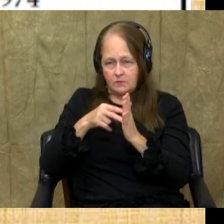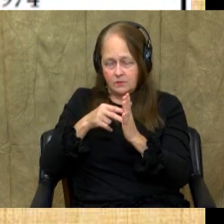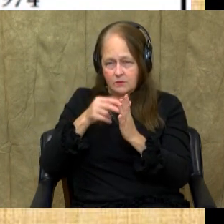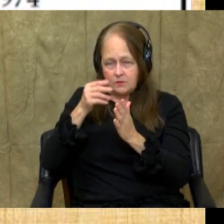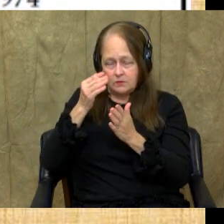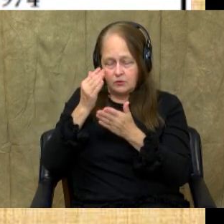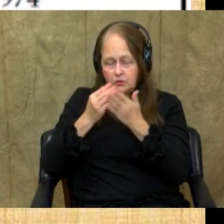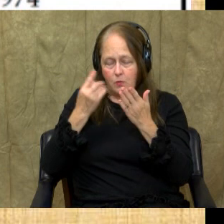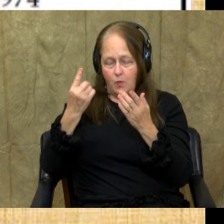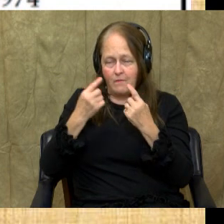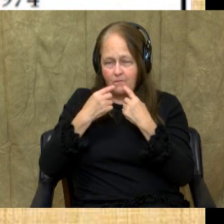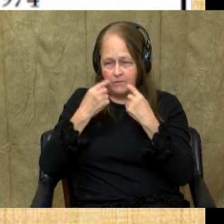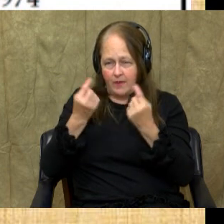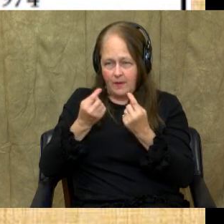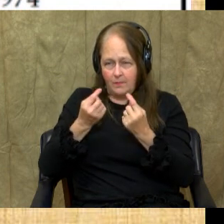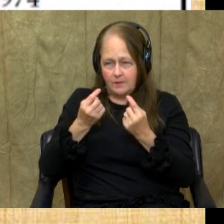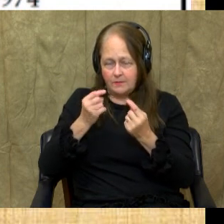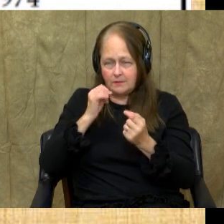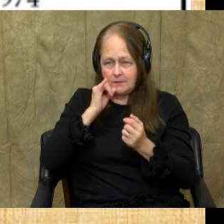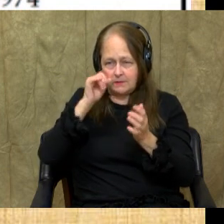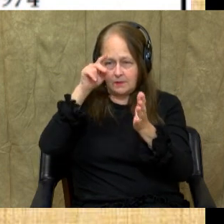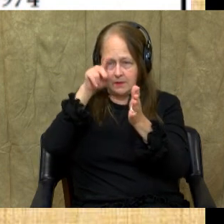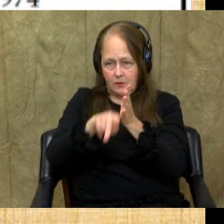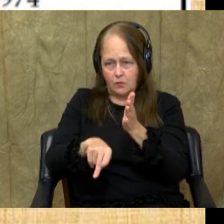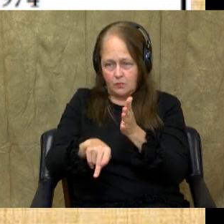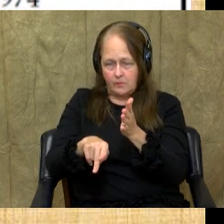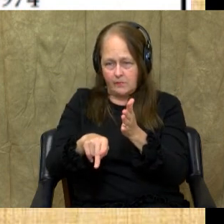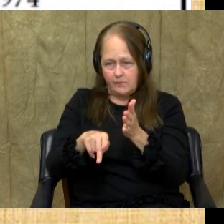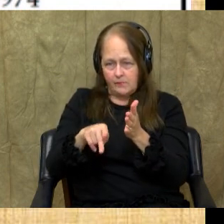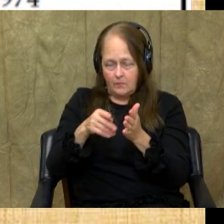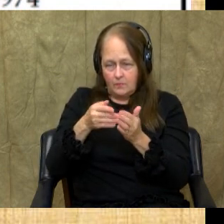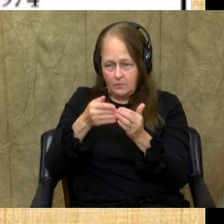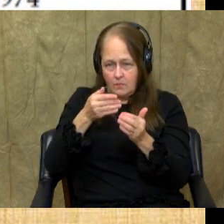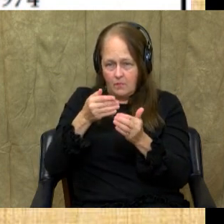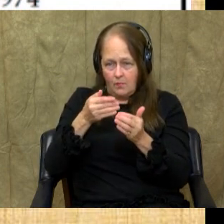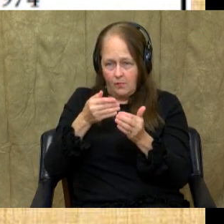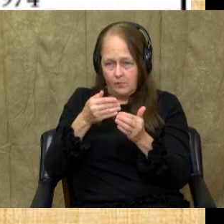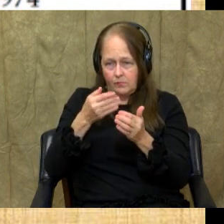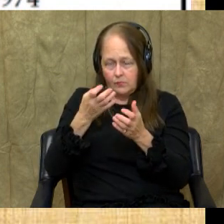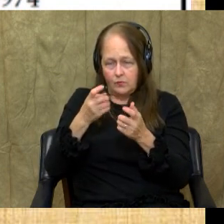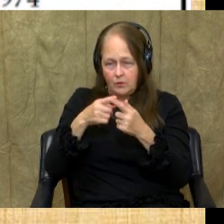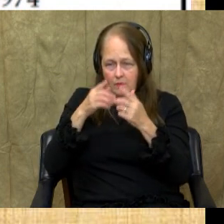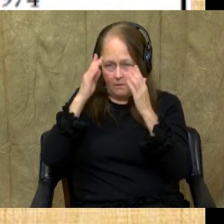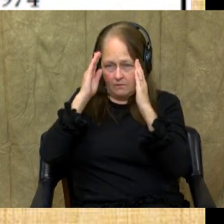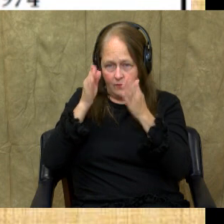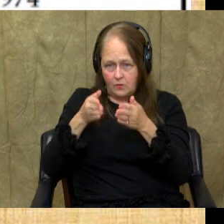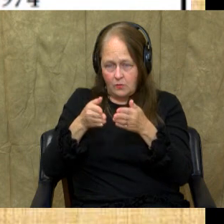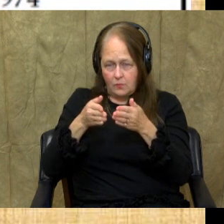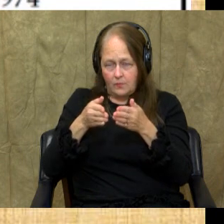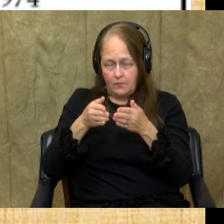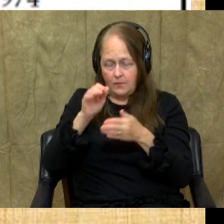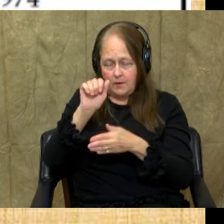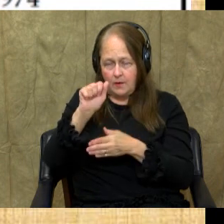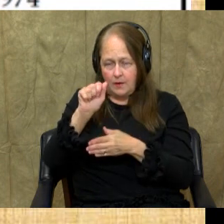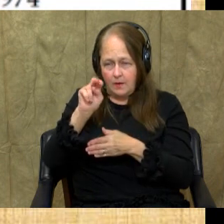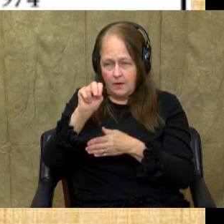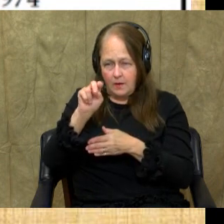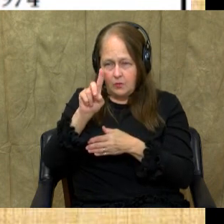that's in red. I don't know if you can see that. And we also have the SNCC routes that are in blue. All